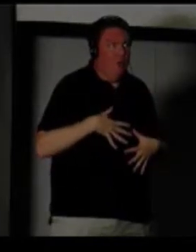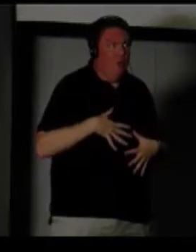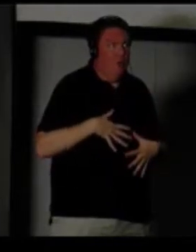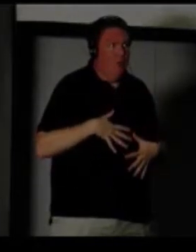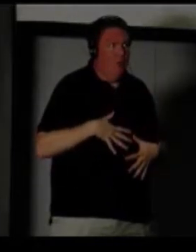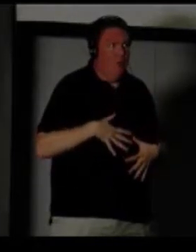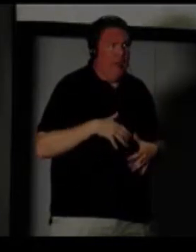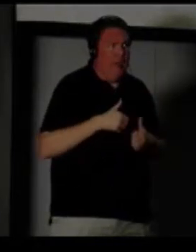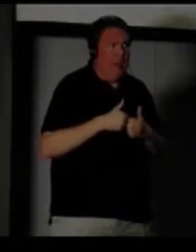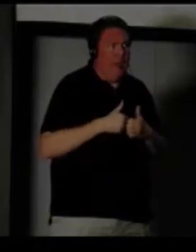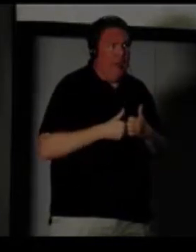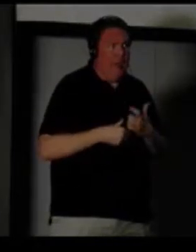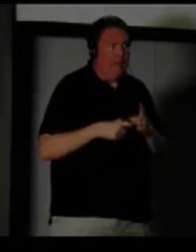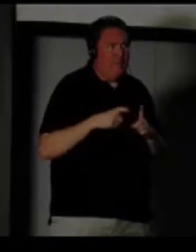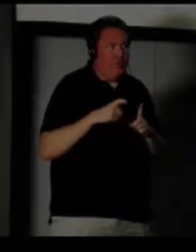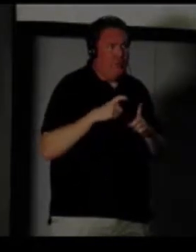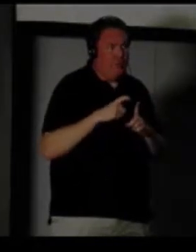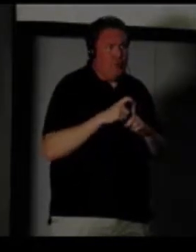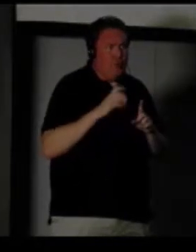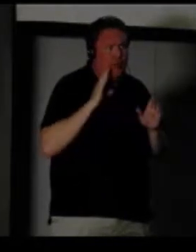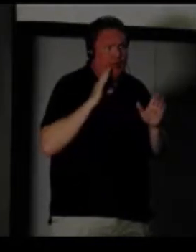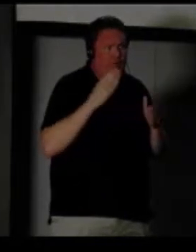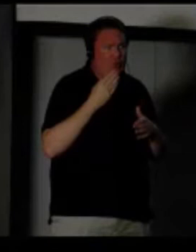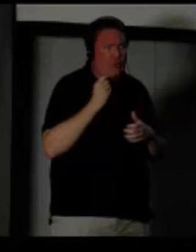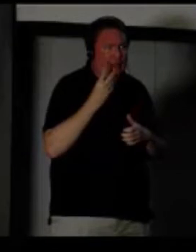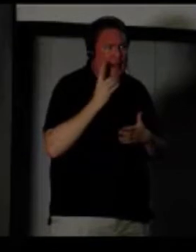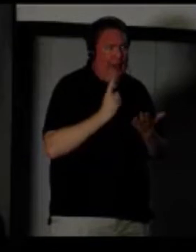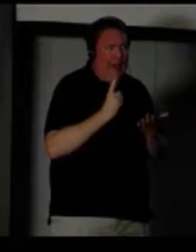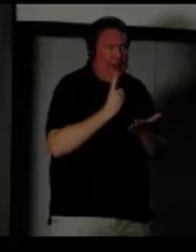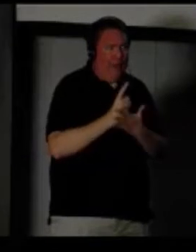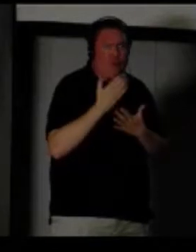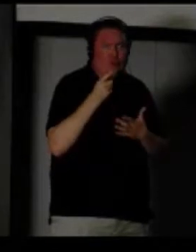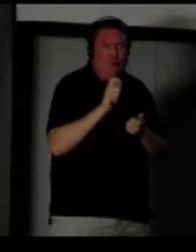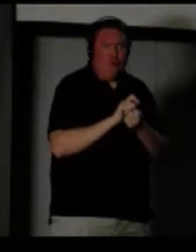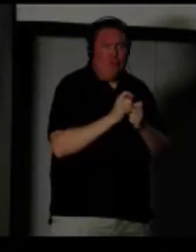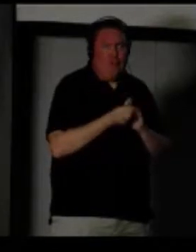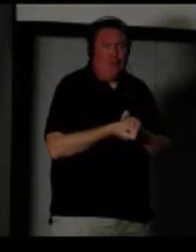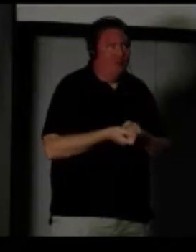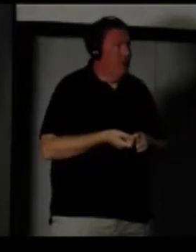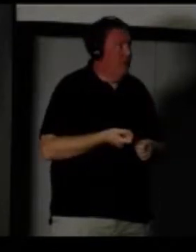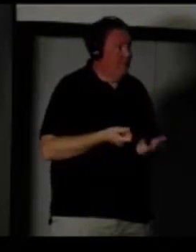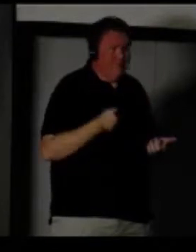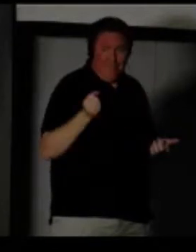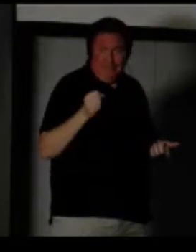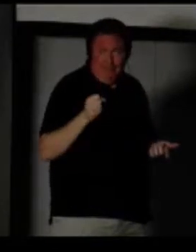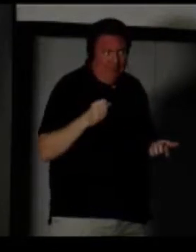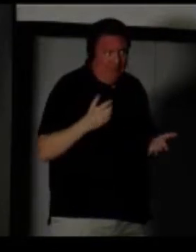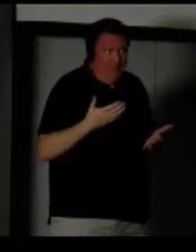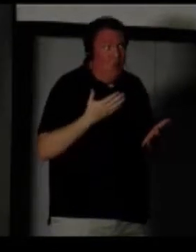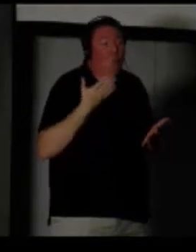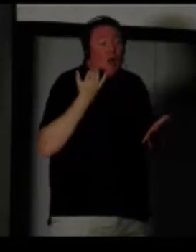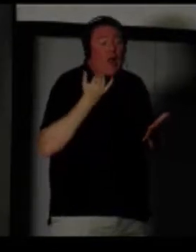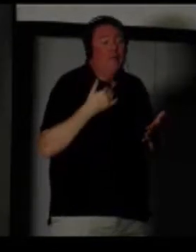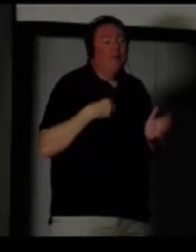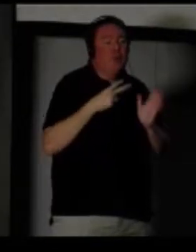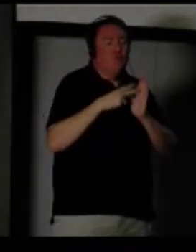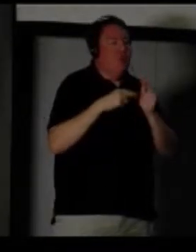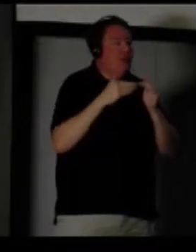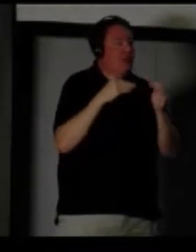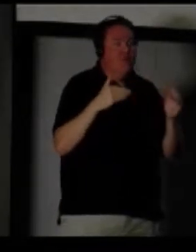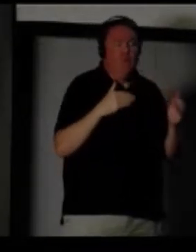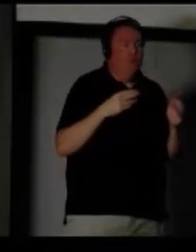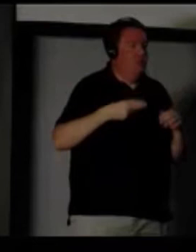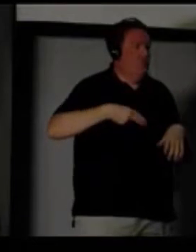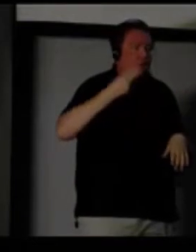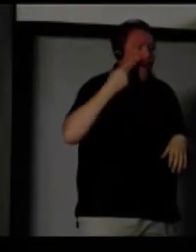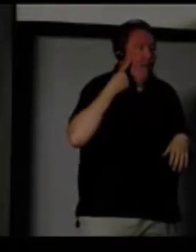over every word, so you can't imagine why anyone would want to change it. But what in fact they told us is they said, well, the reading level was too difficult